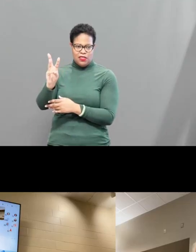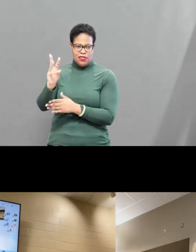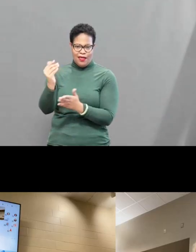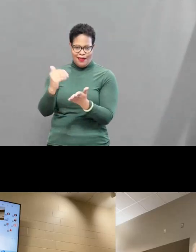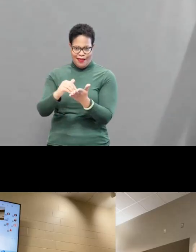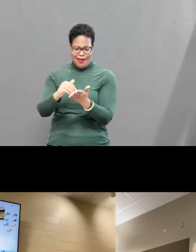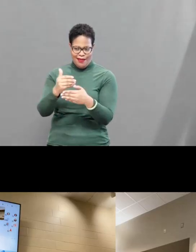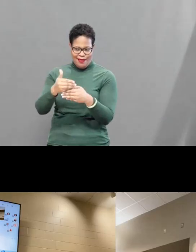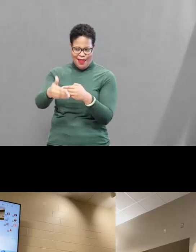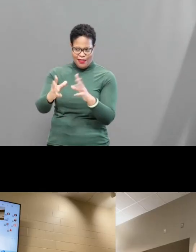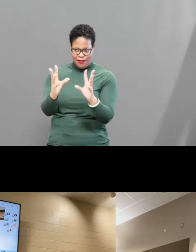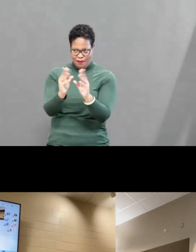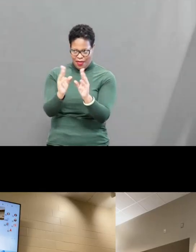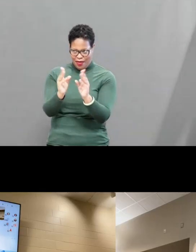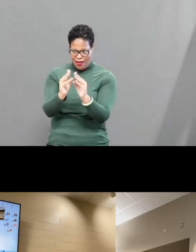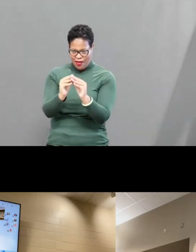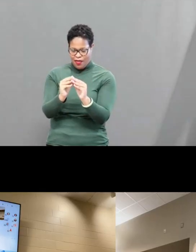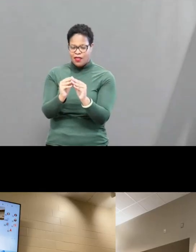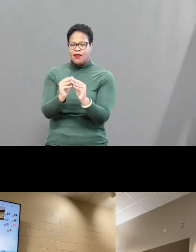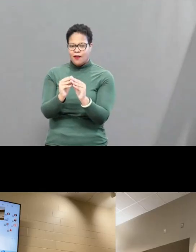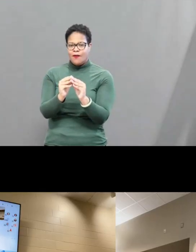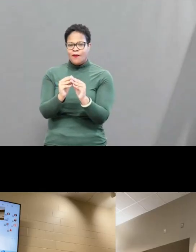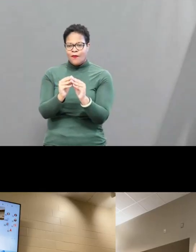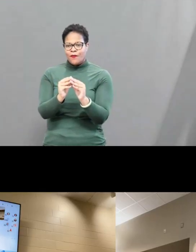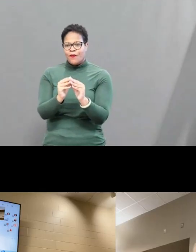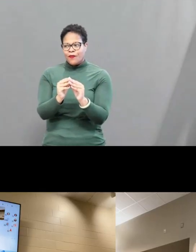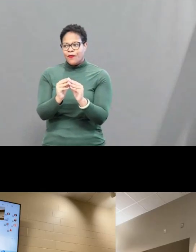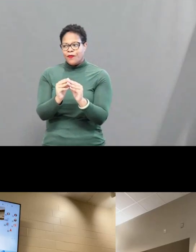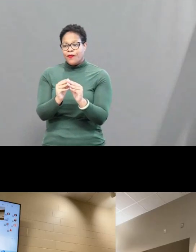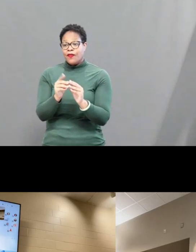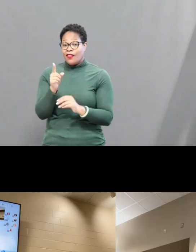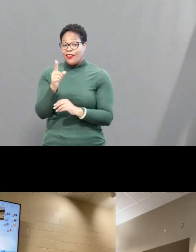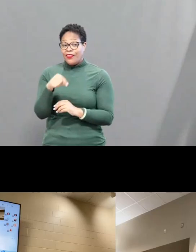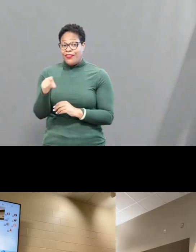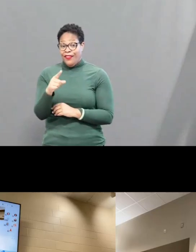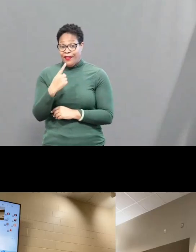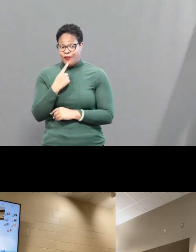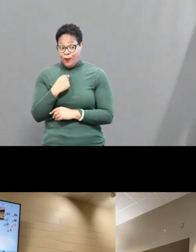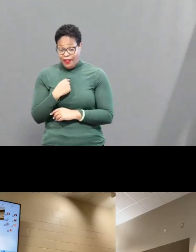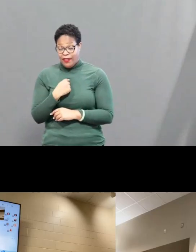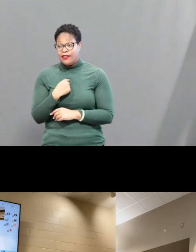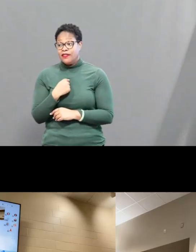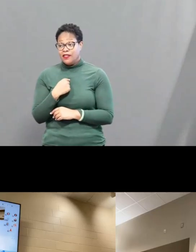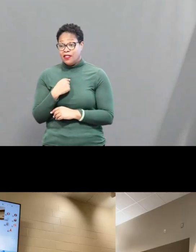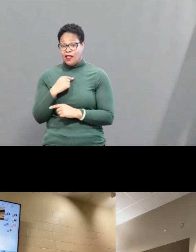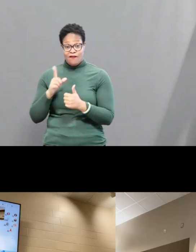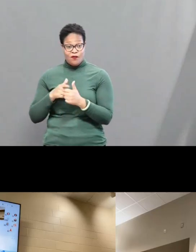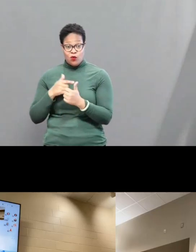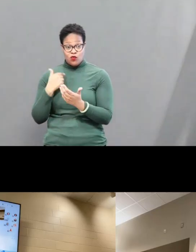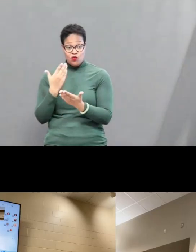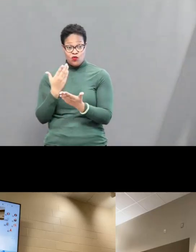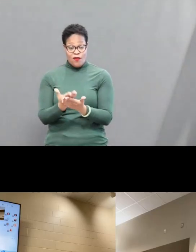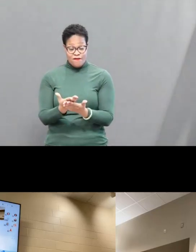2026 to our next meeting. And they told me when I first got